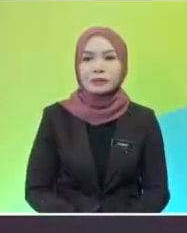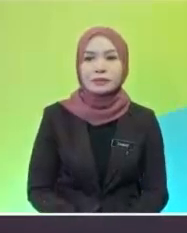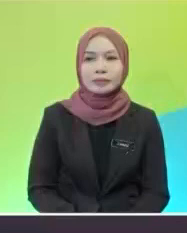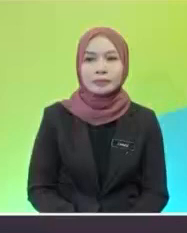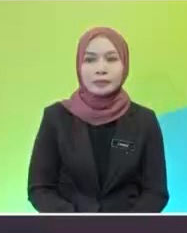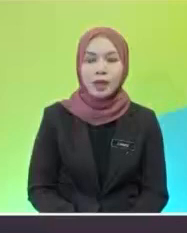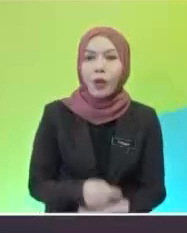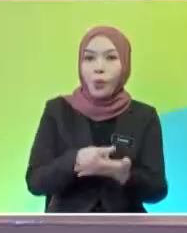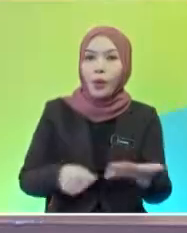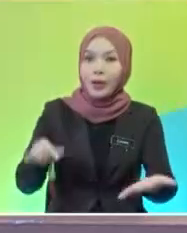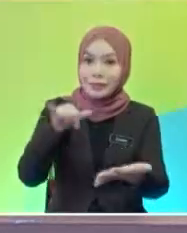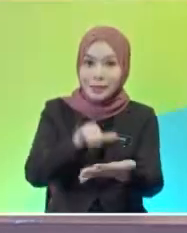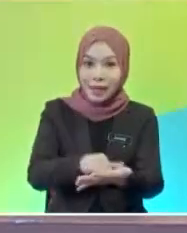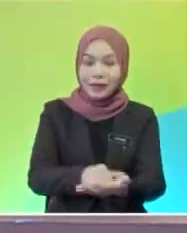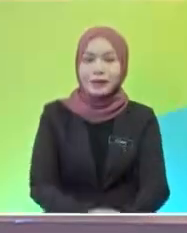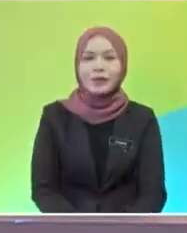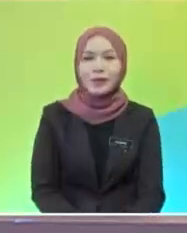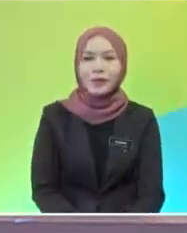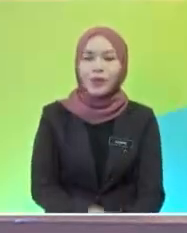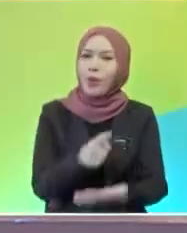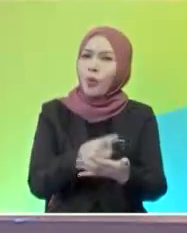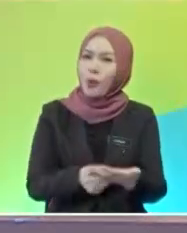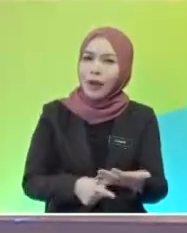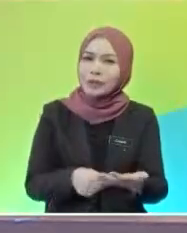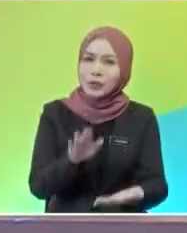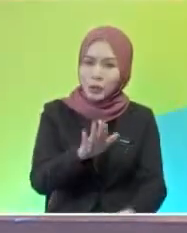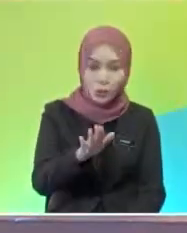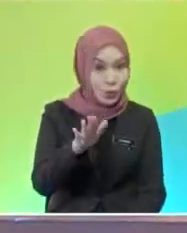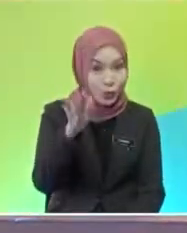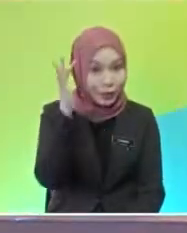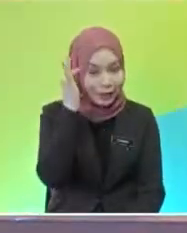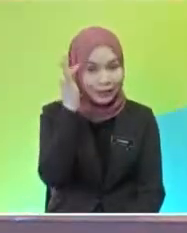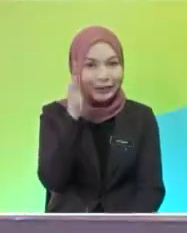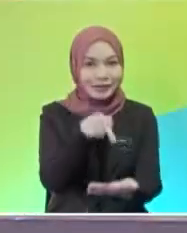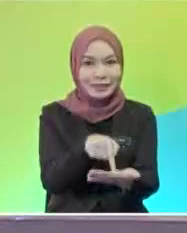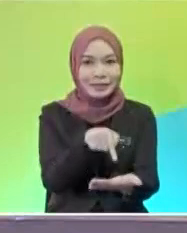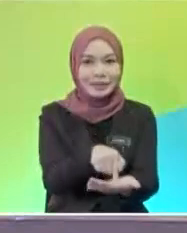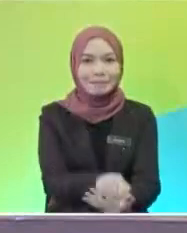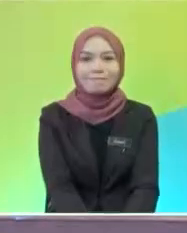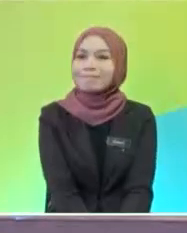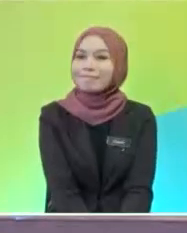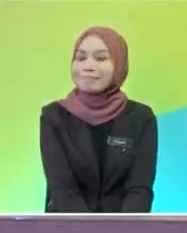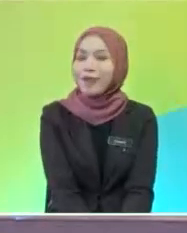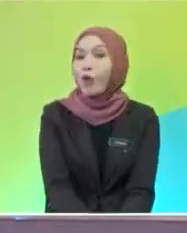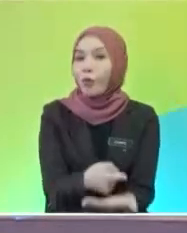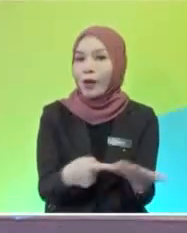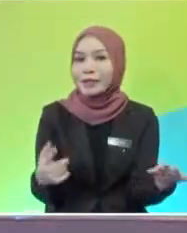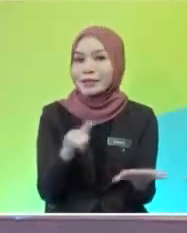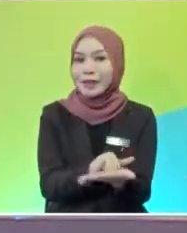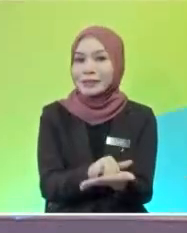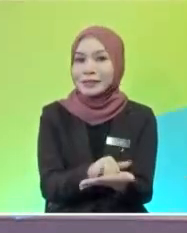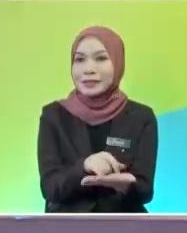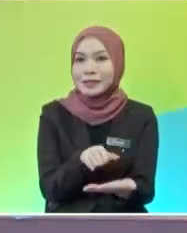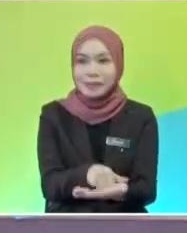What is that? What do you think? What is this? People at home. I'm trying to figure out what is this. Is it a